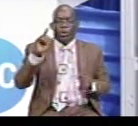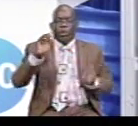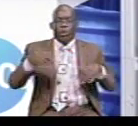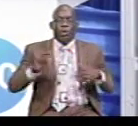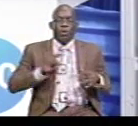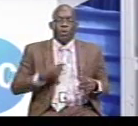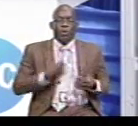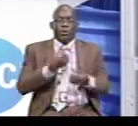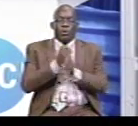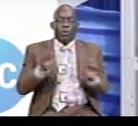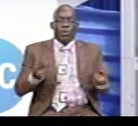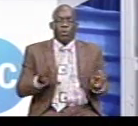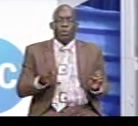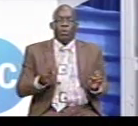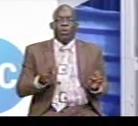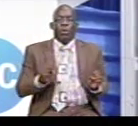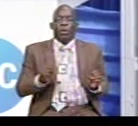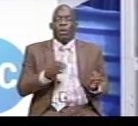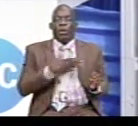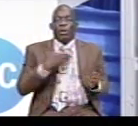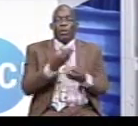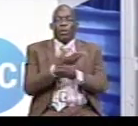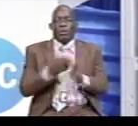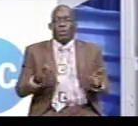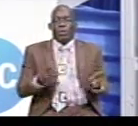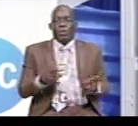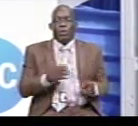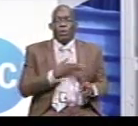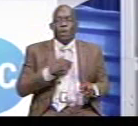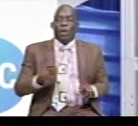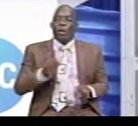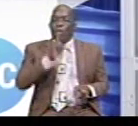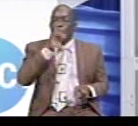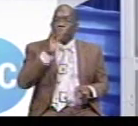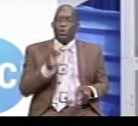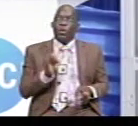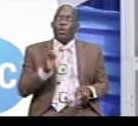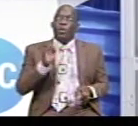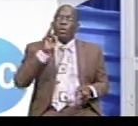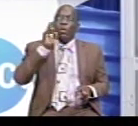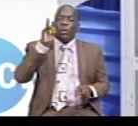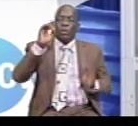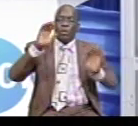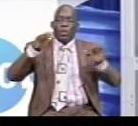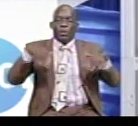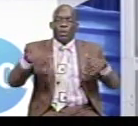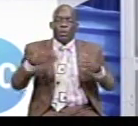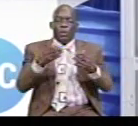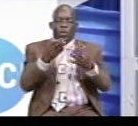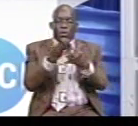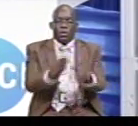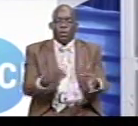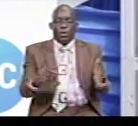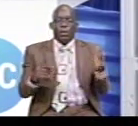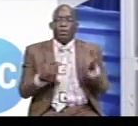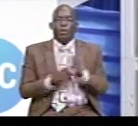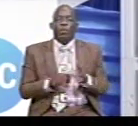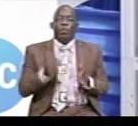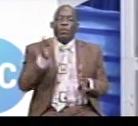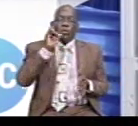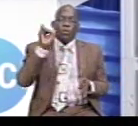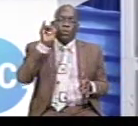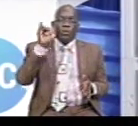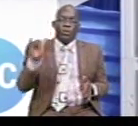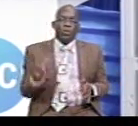The gift of salvation and redemption. Bishop, and actually, Dr. Joseph S. Gaziel Alive Gospel